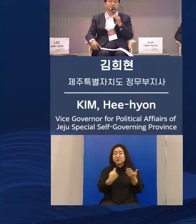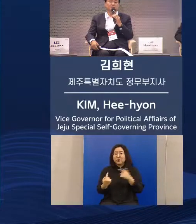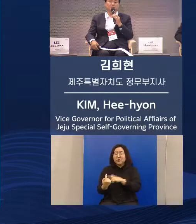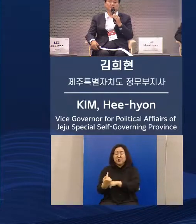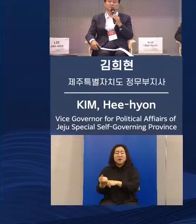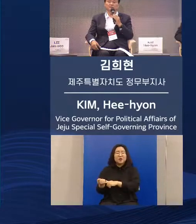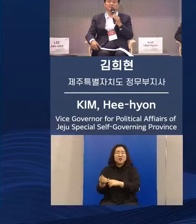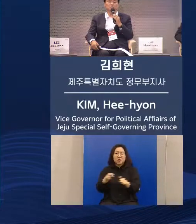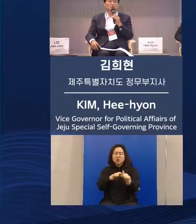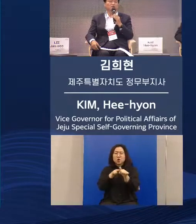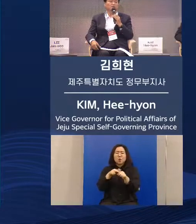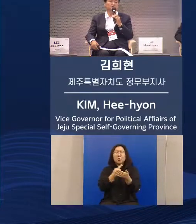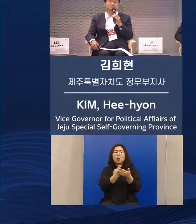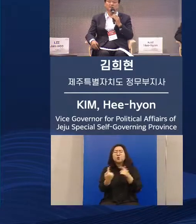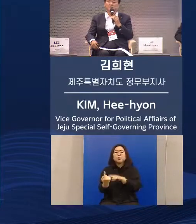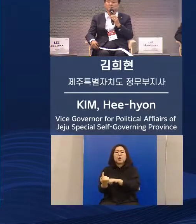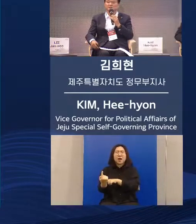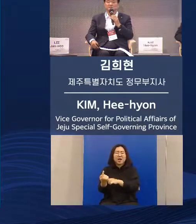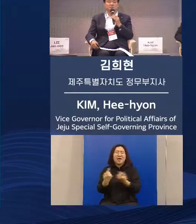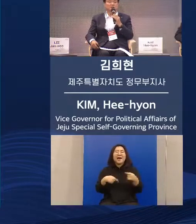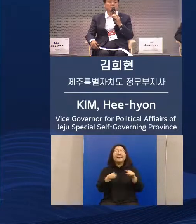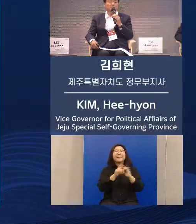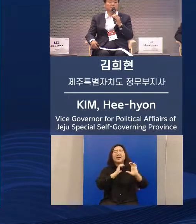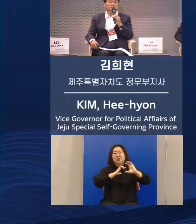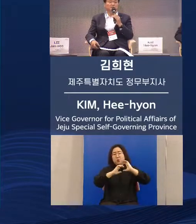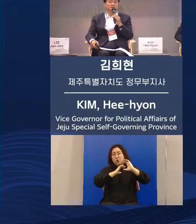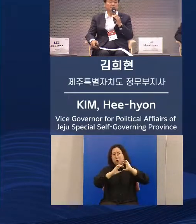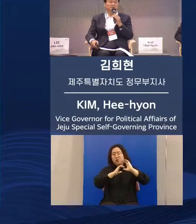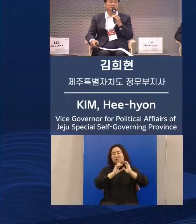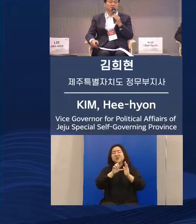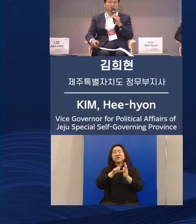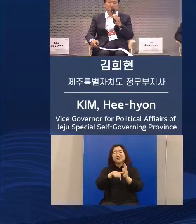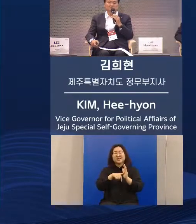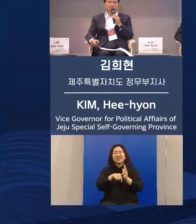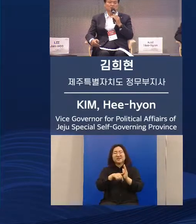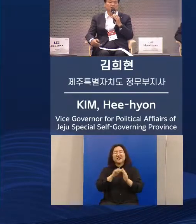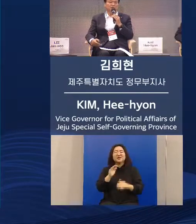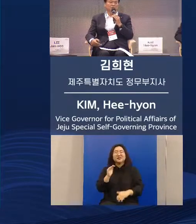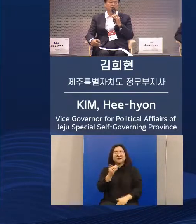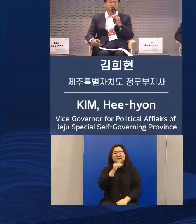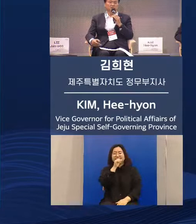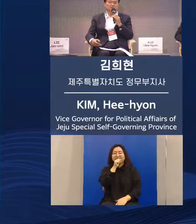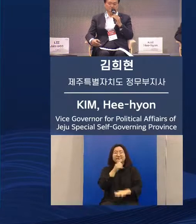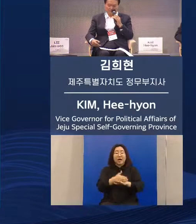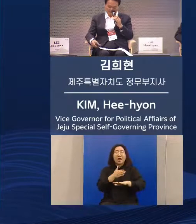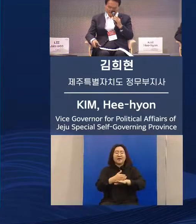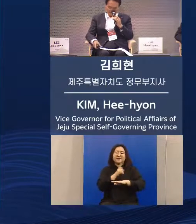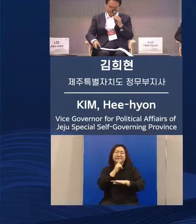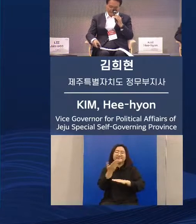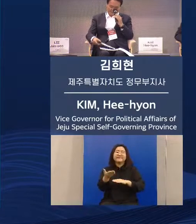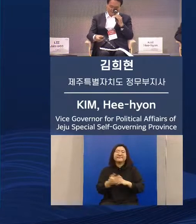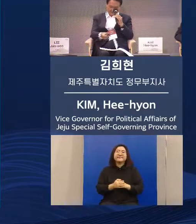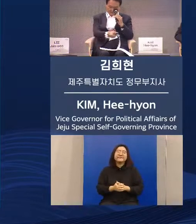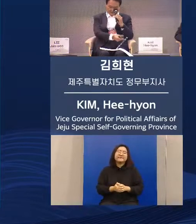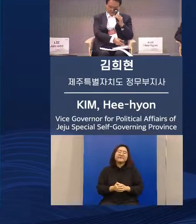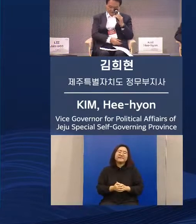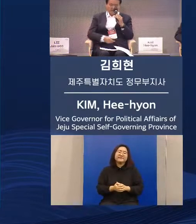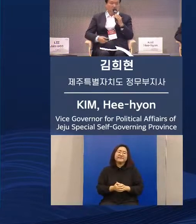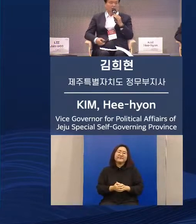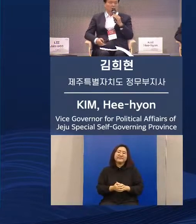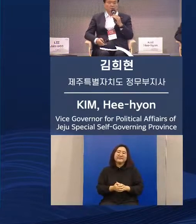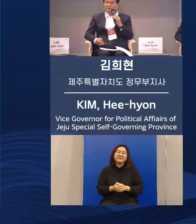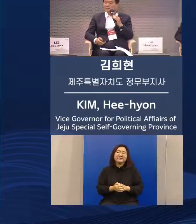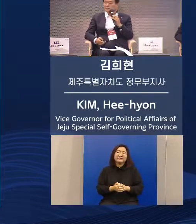collecting small changes to cover socially vulnerable people. Once again, I appreciate